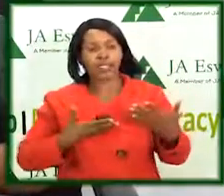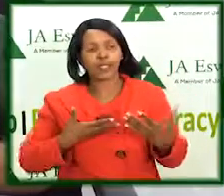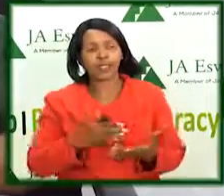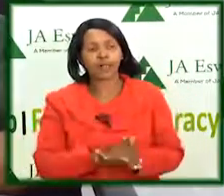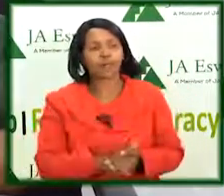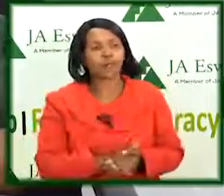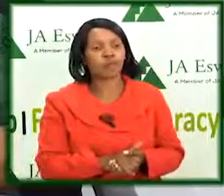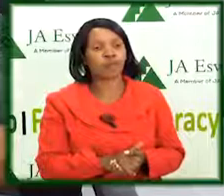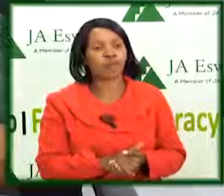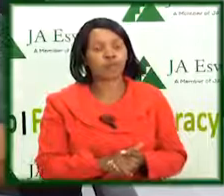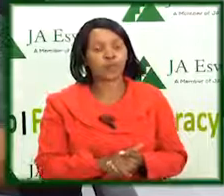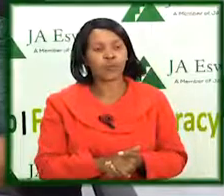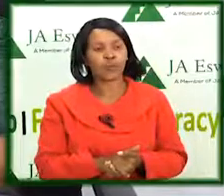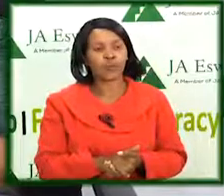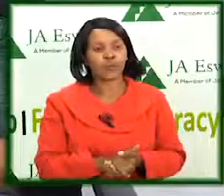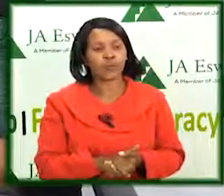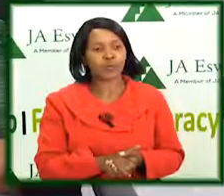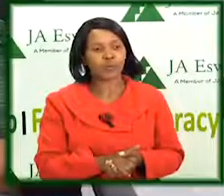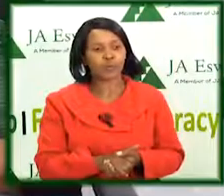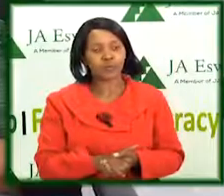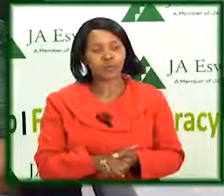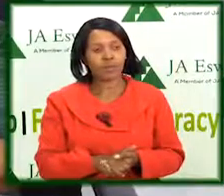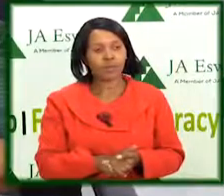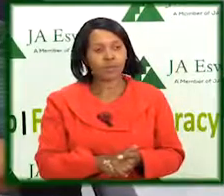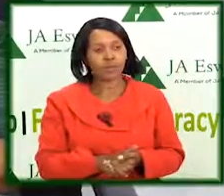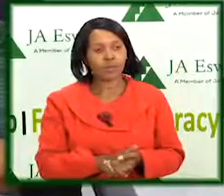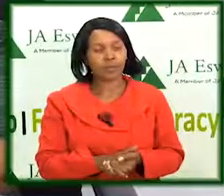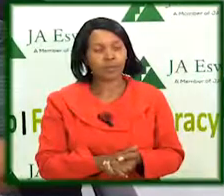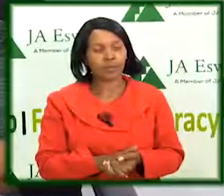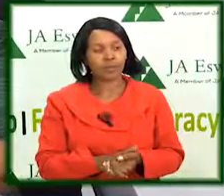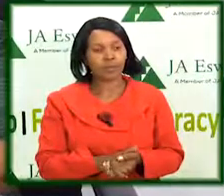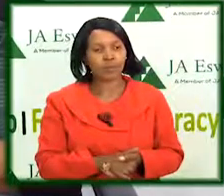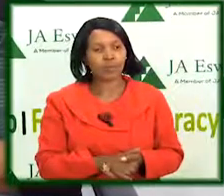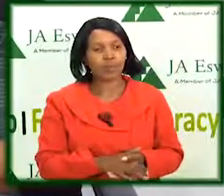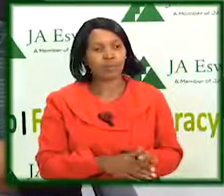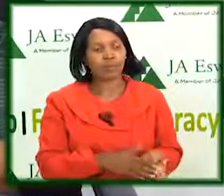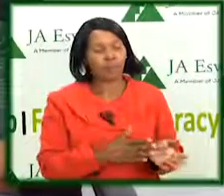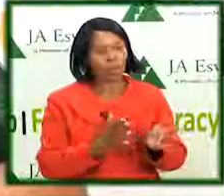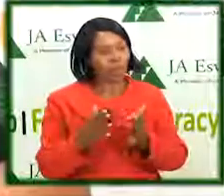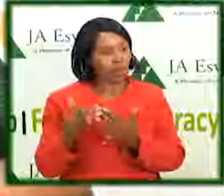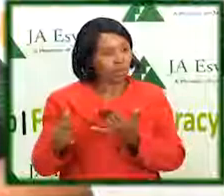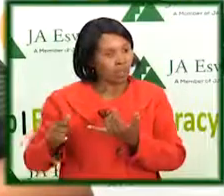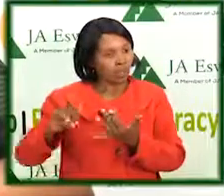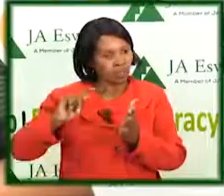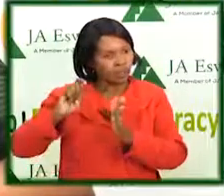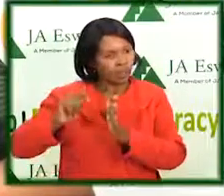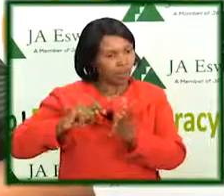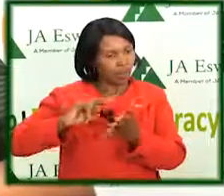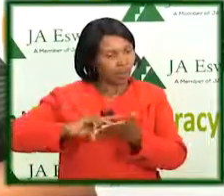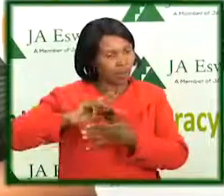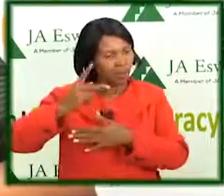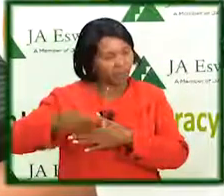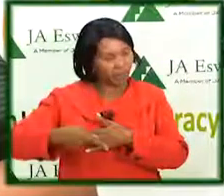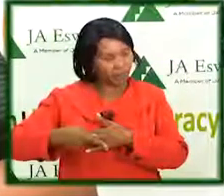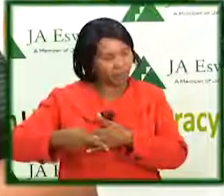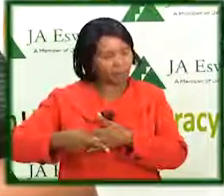will then now form that you're now at the end of the program. You'll then be